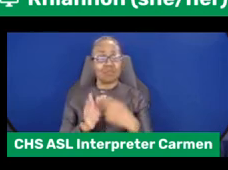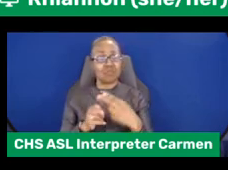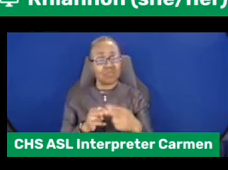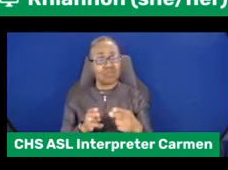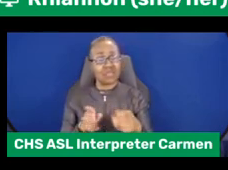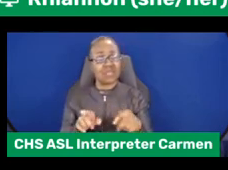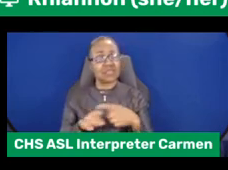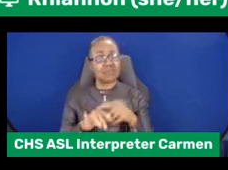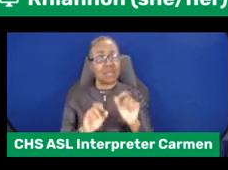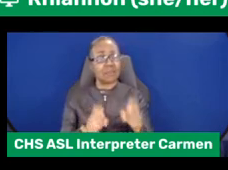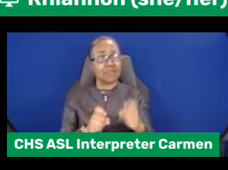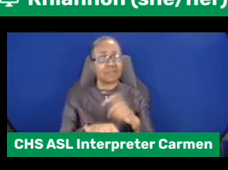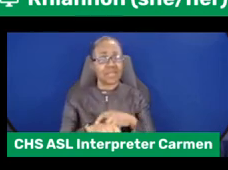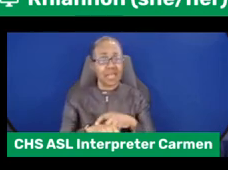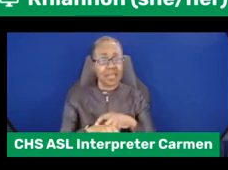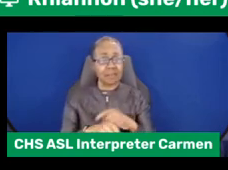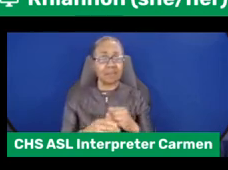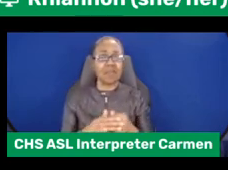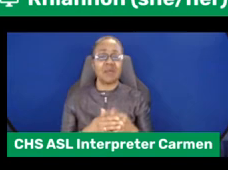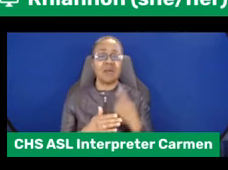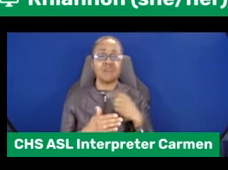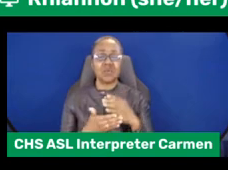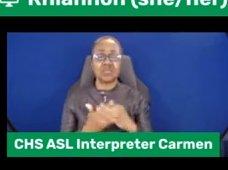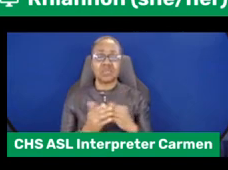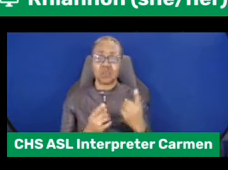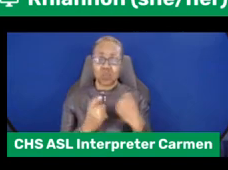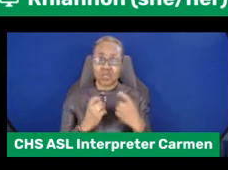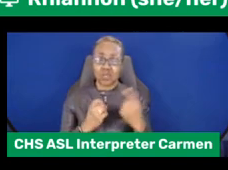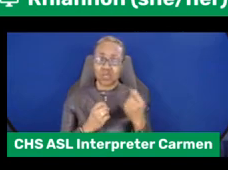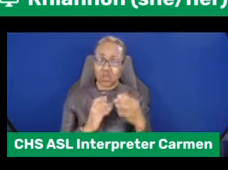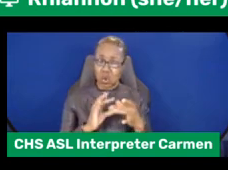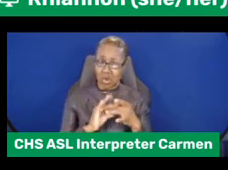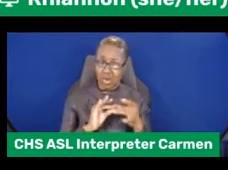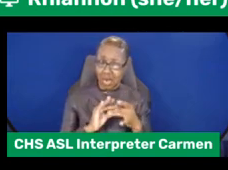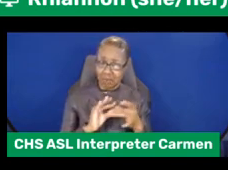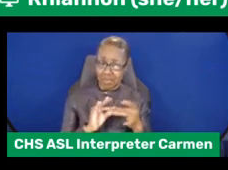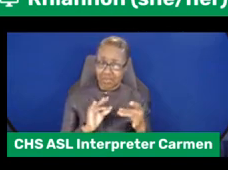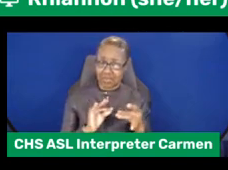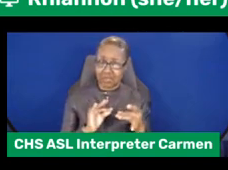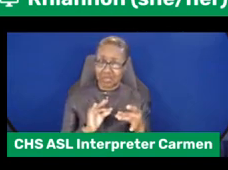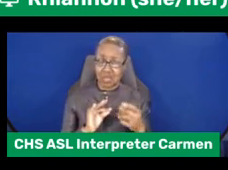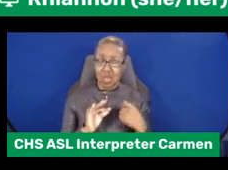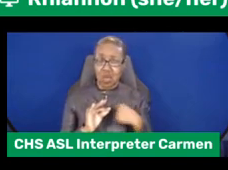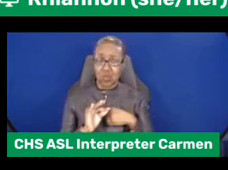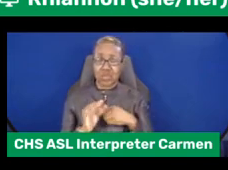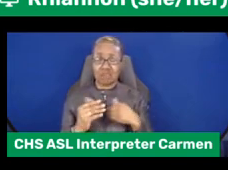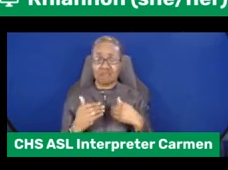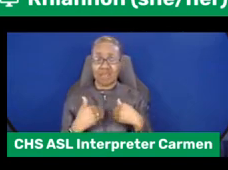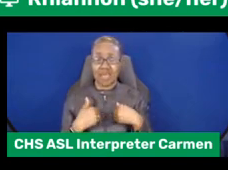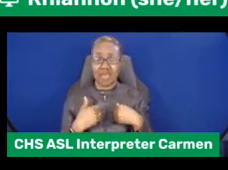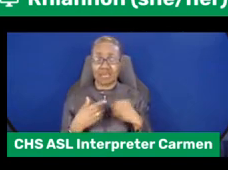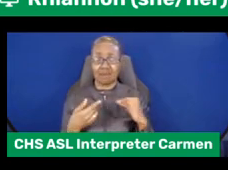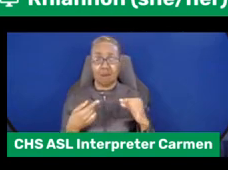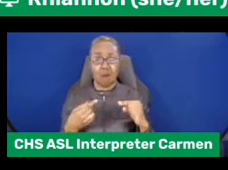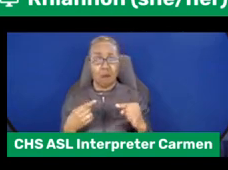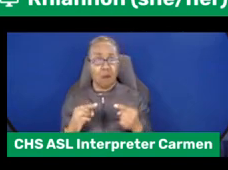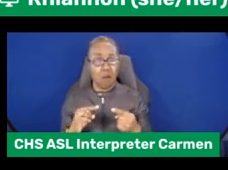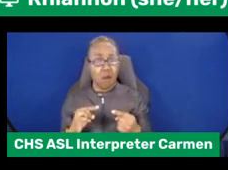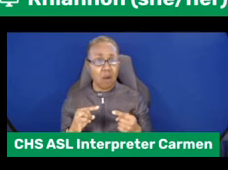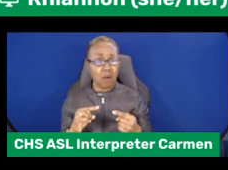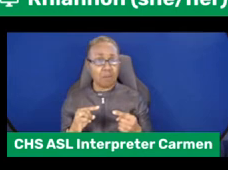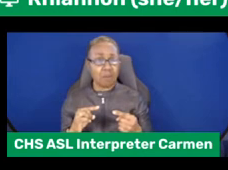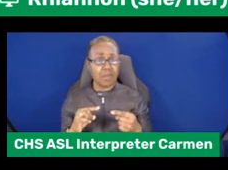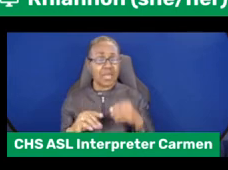time, hopefully, for some questions or comments is we have had harm done within